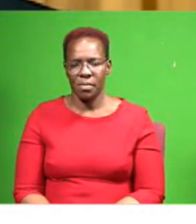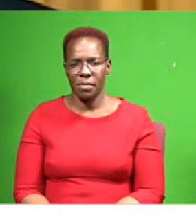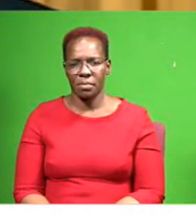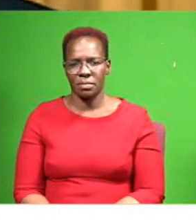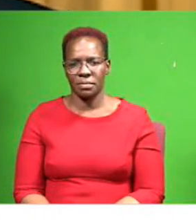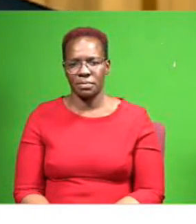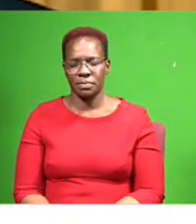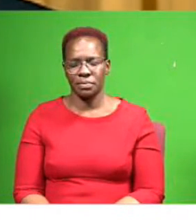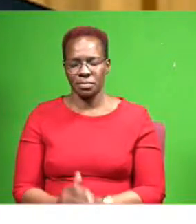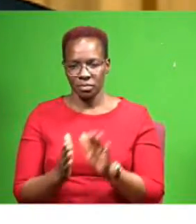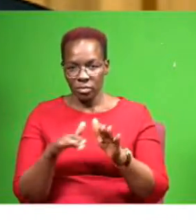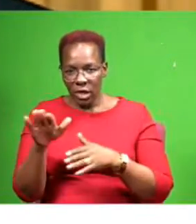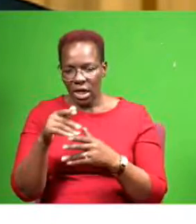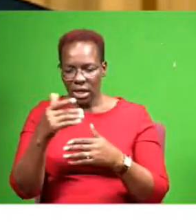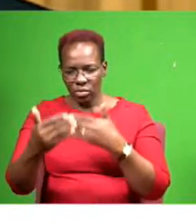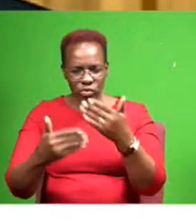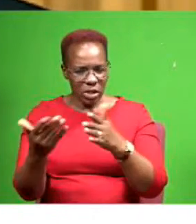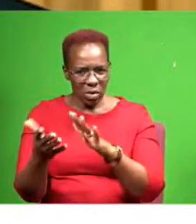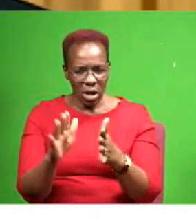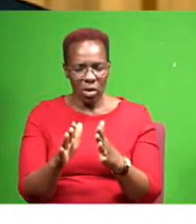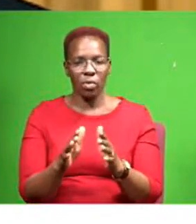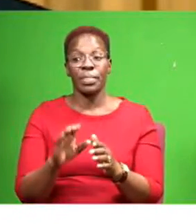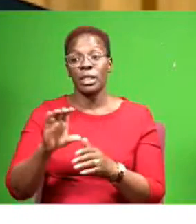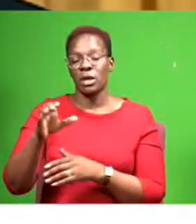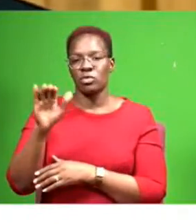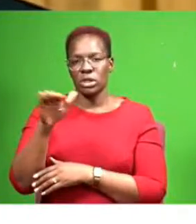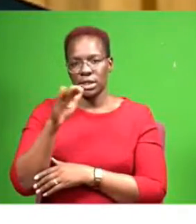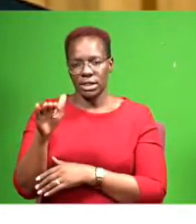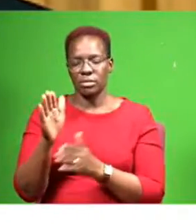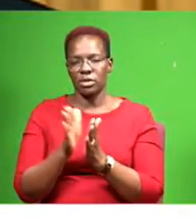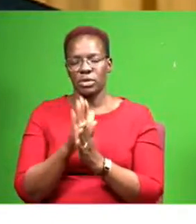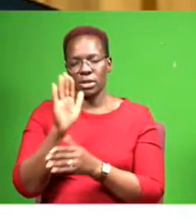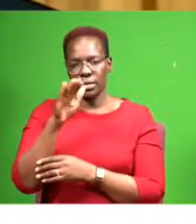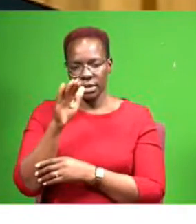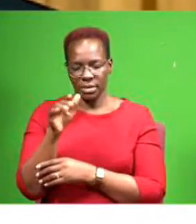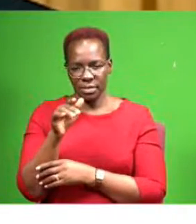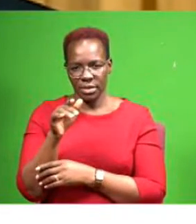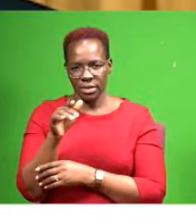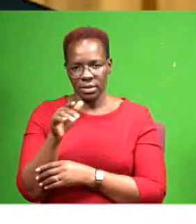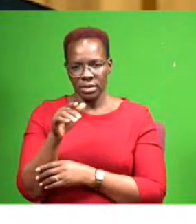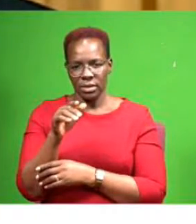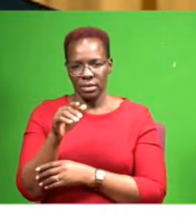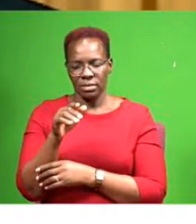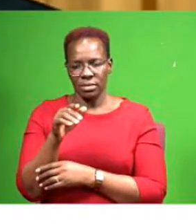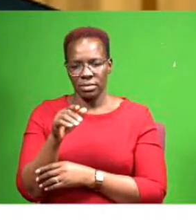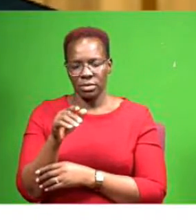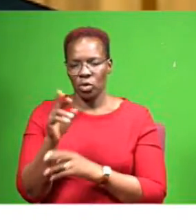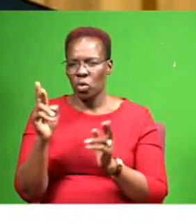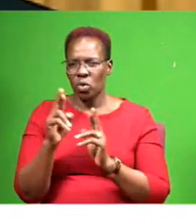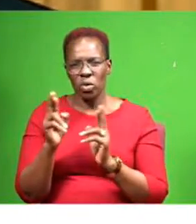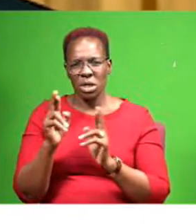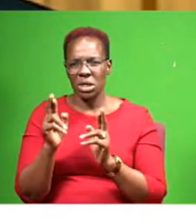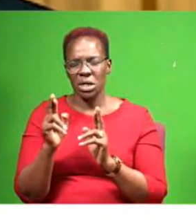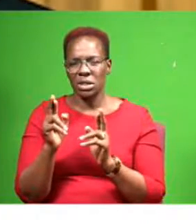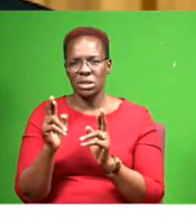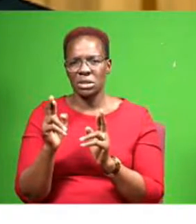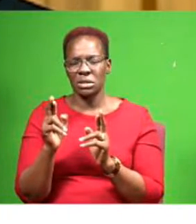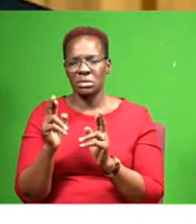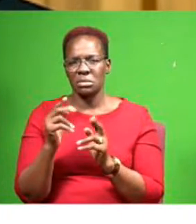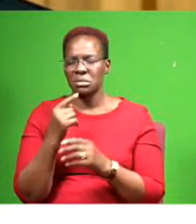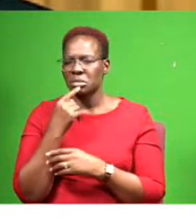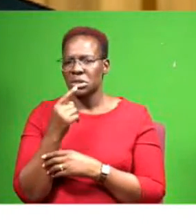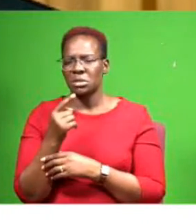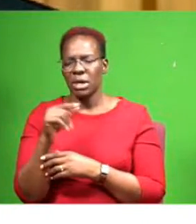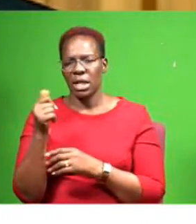With regard to the procedure in the county assemblies and parliament, it has already been referred to by